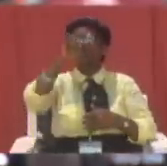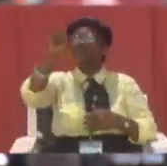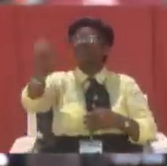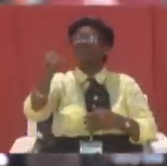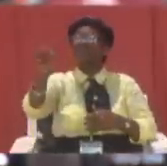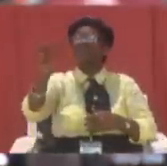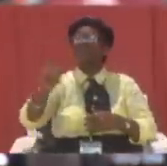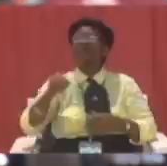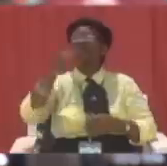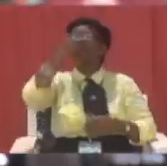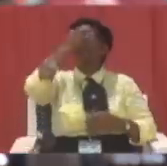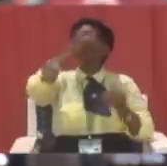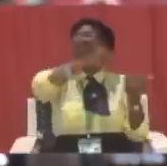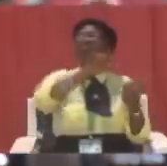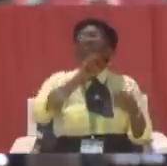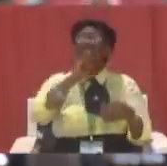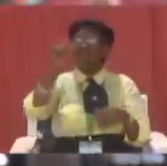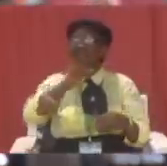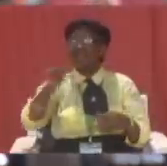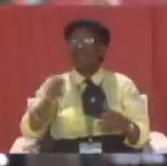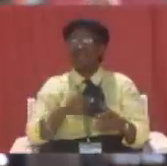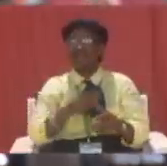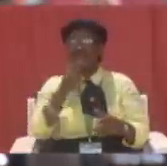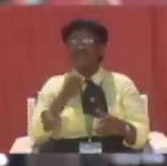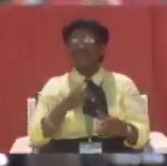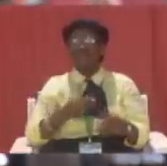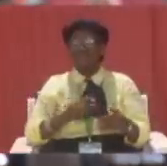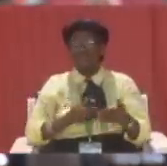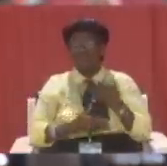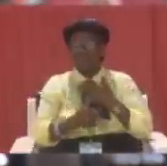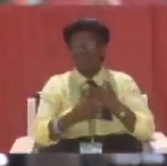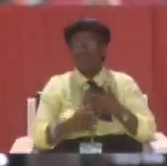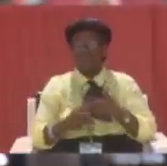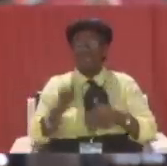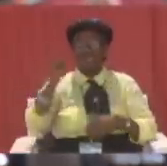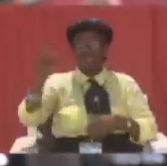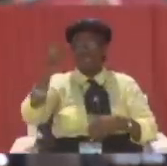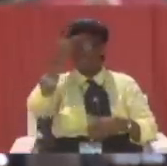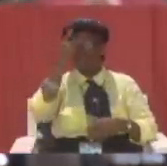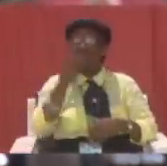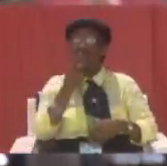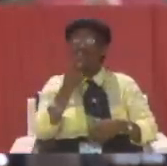But the parents were old.